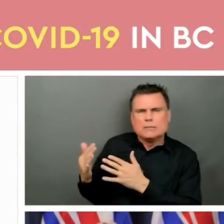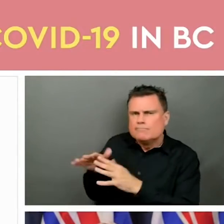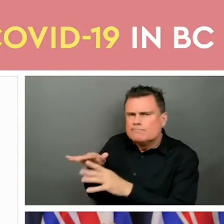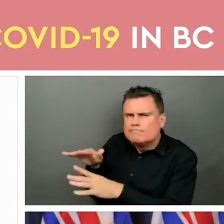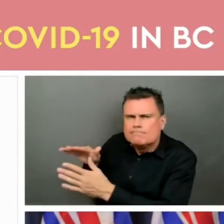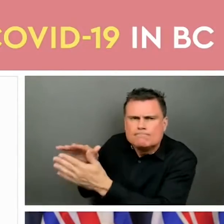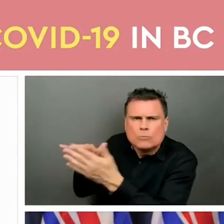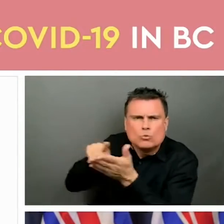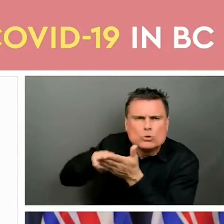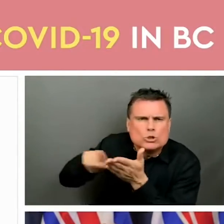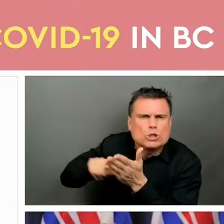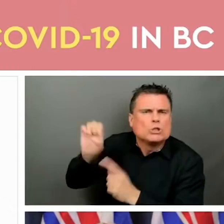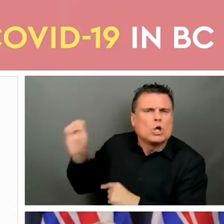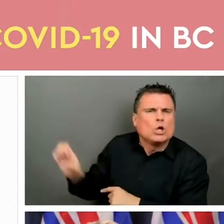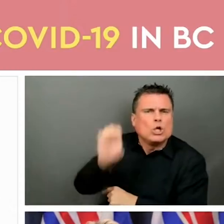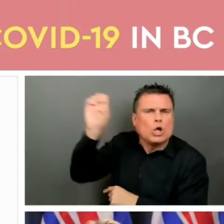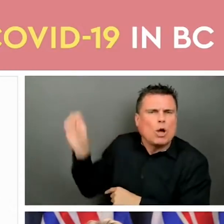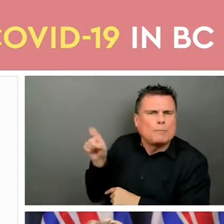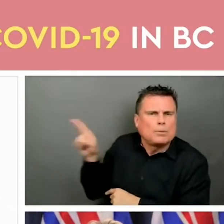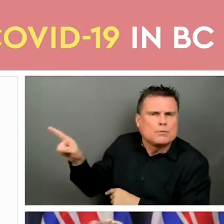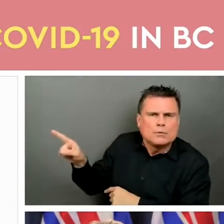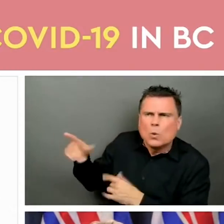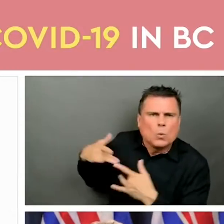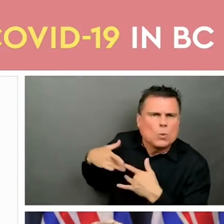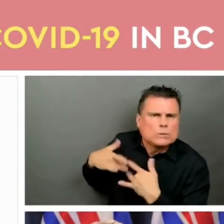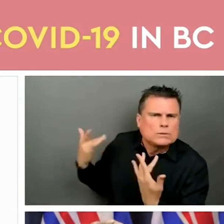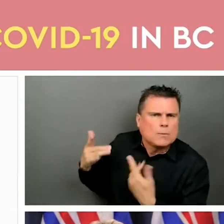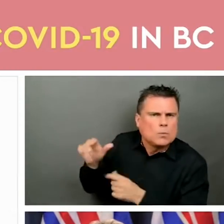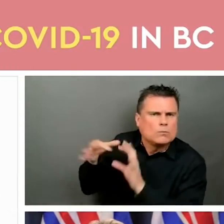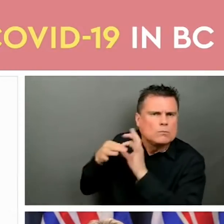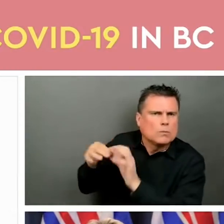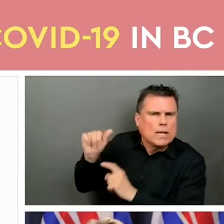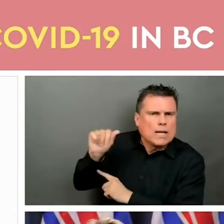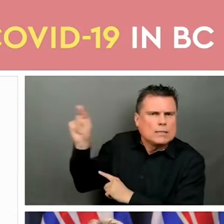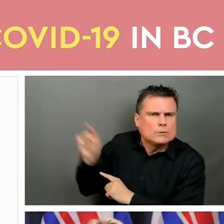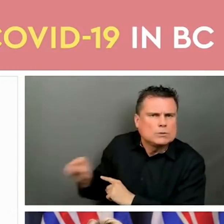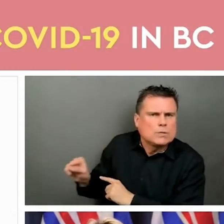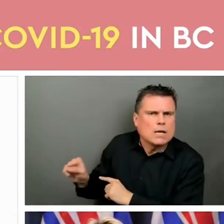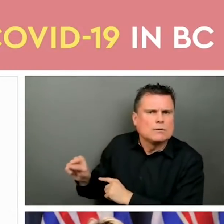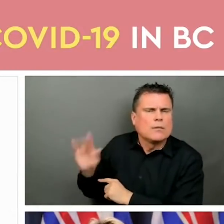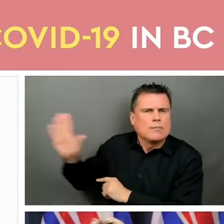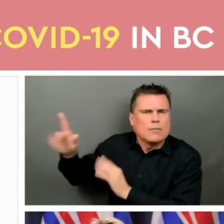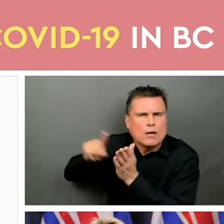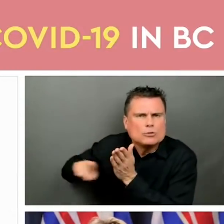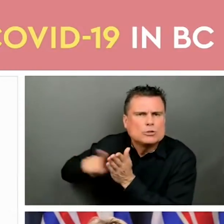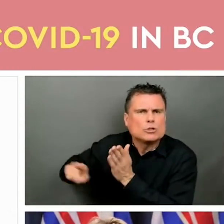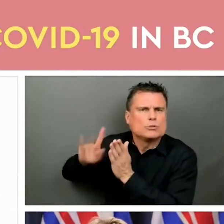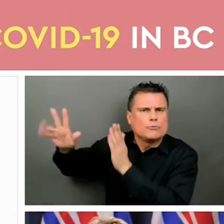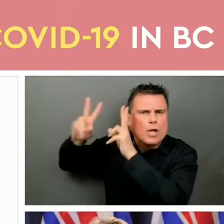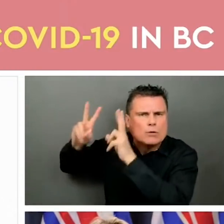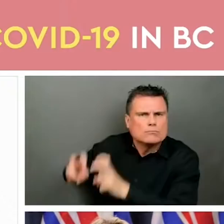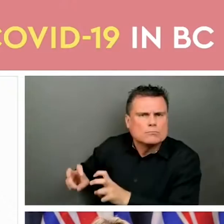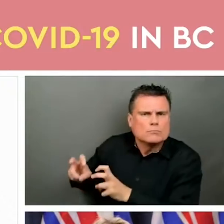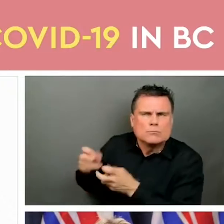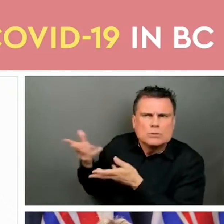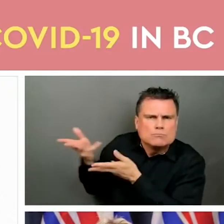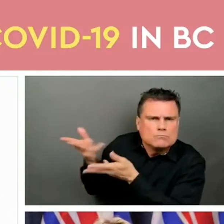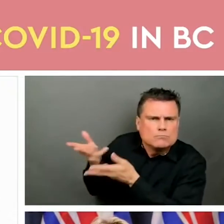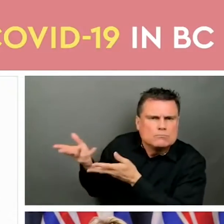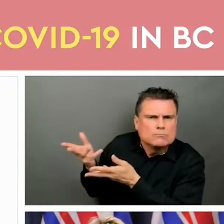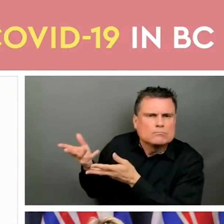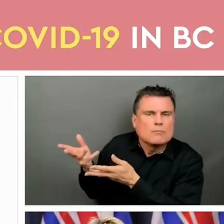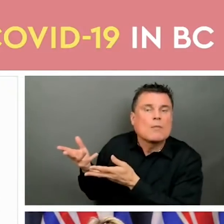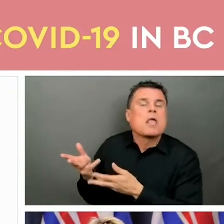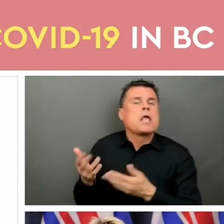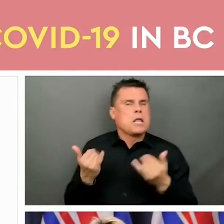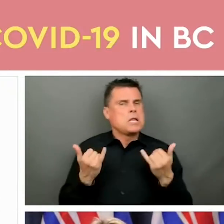And as of April 14th, over 114,000 doses were administered across British Columbia to people